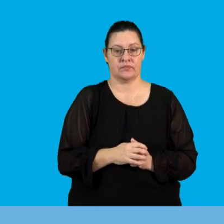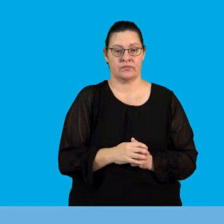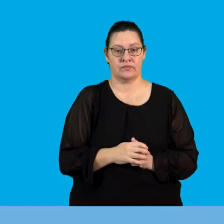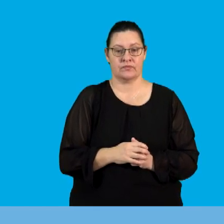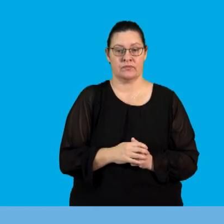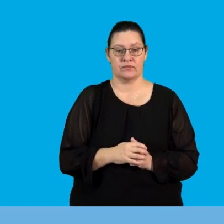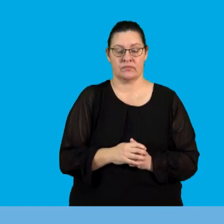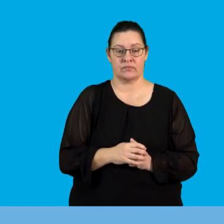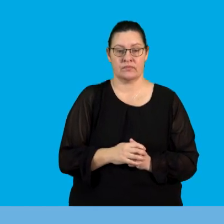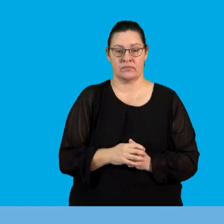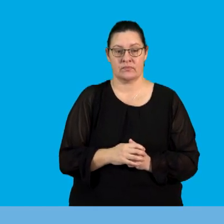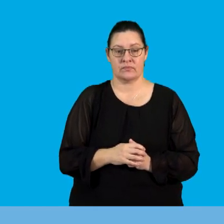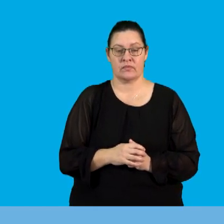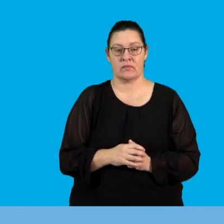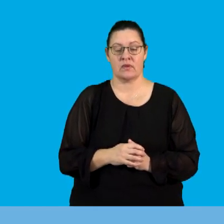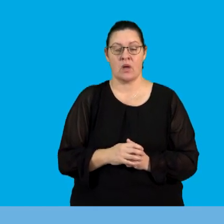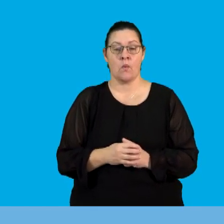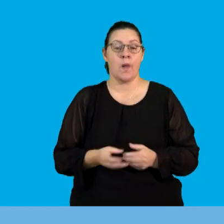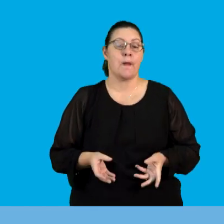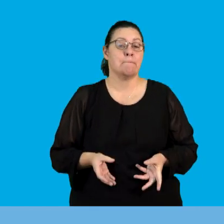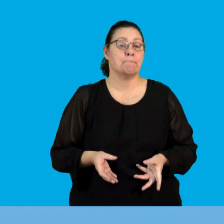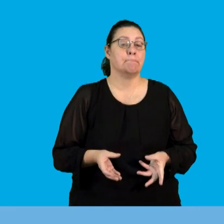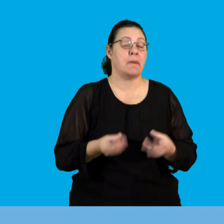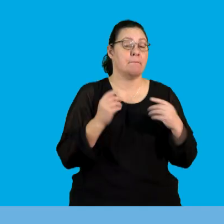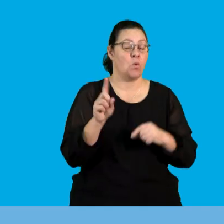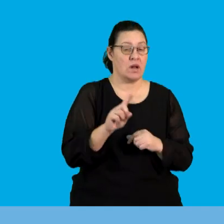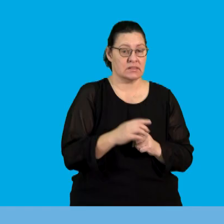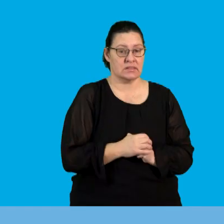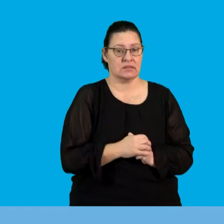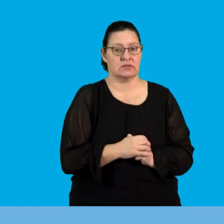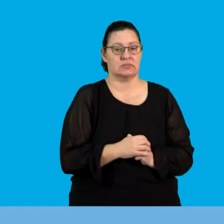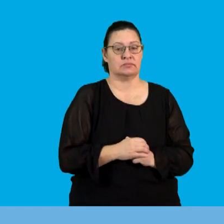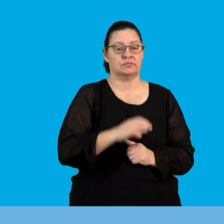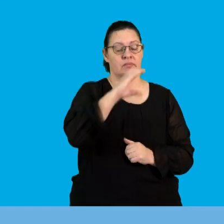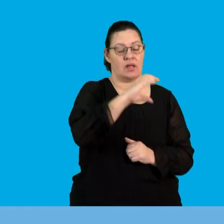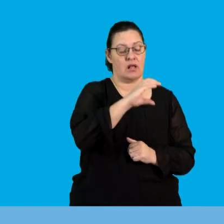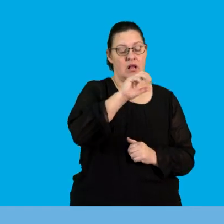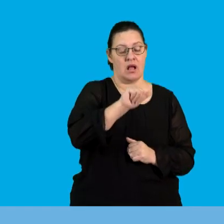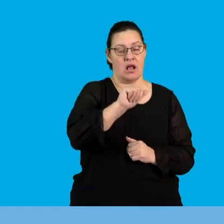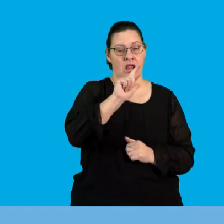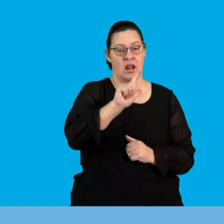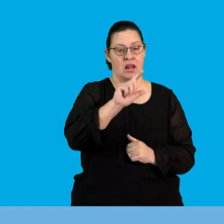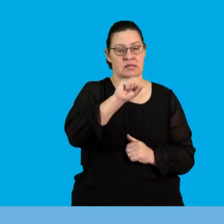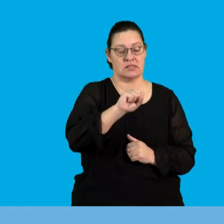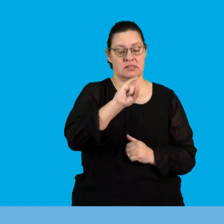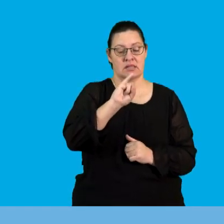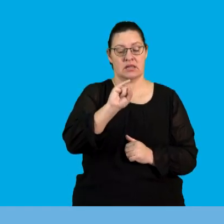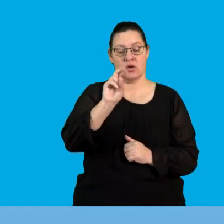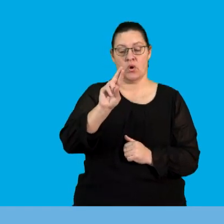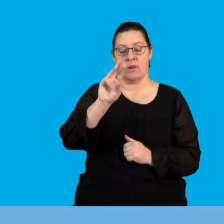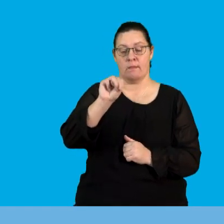they will react to form. So because of space, I'm also going to write them at the bottom here. They're going to react to form calcium